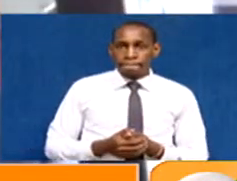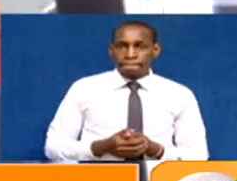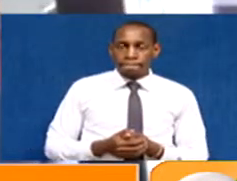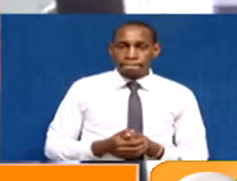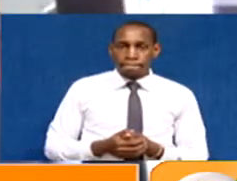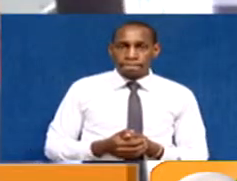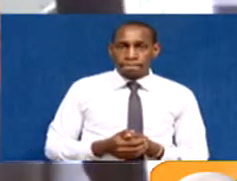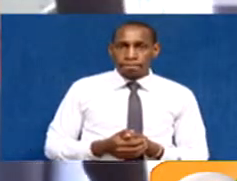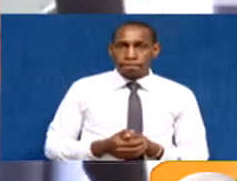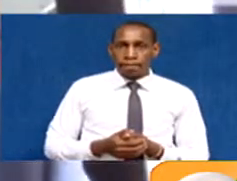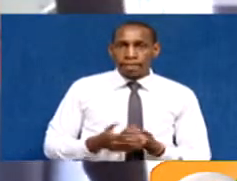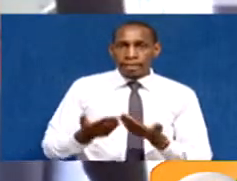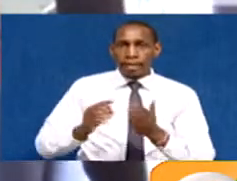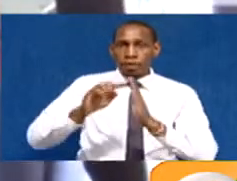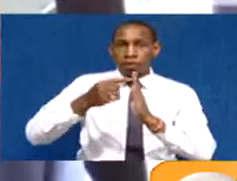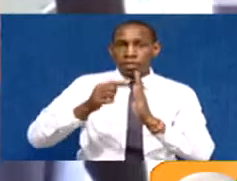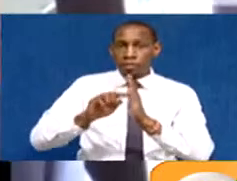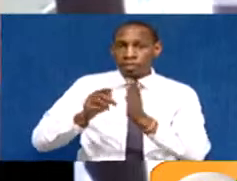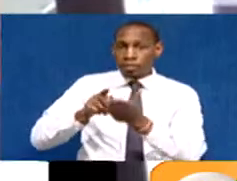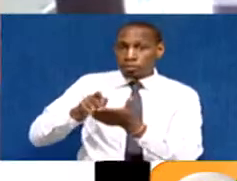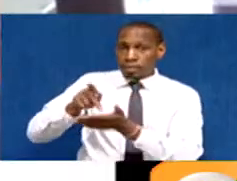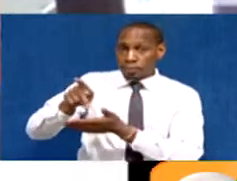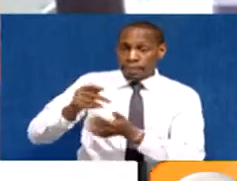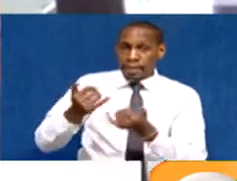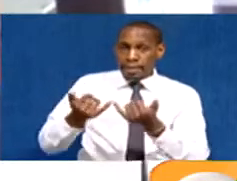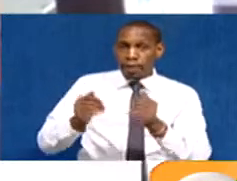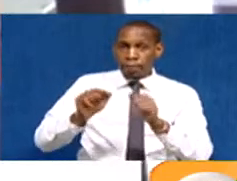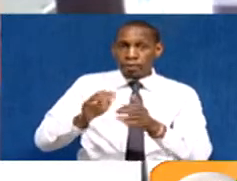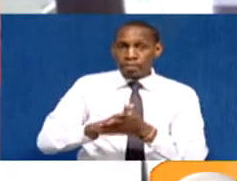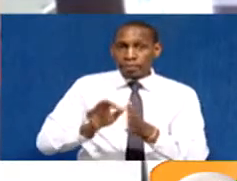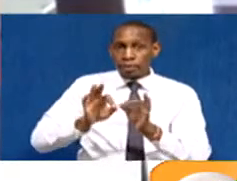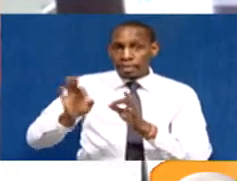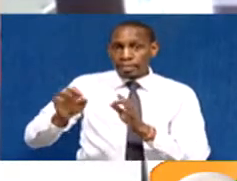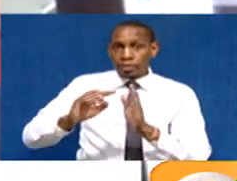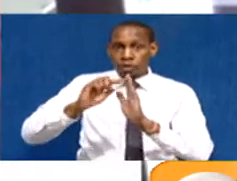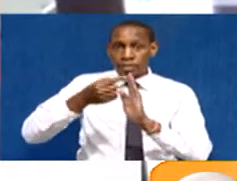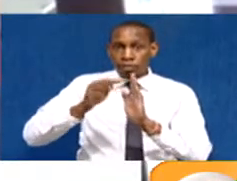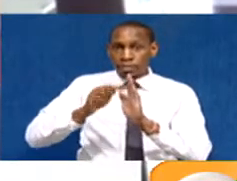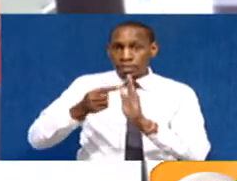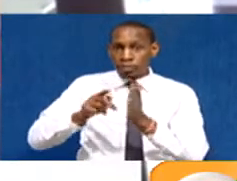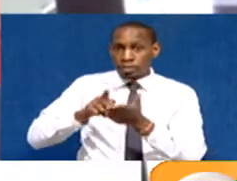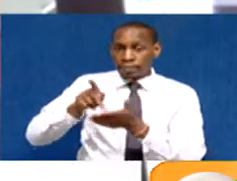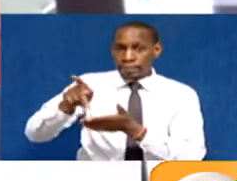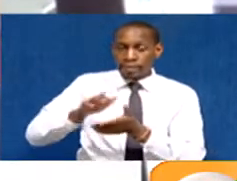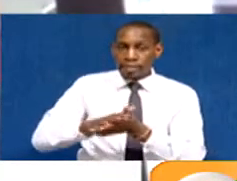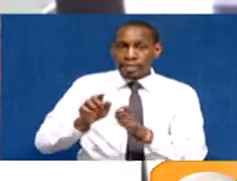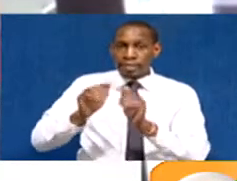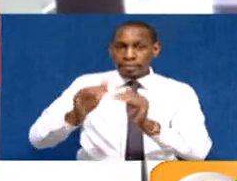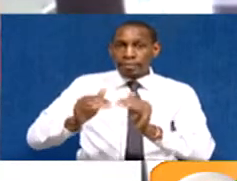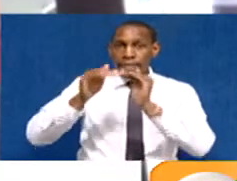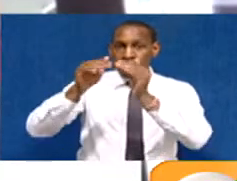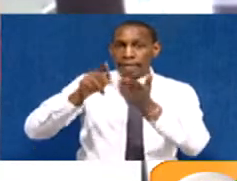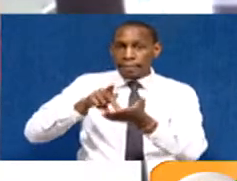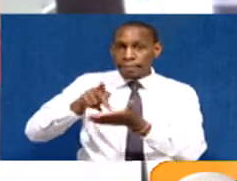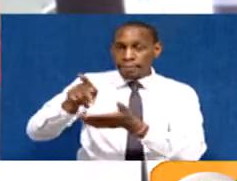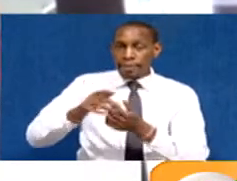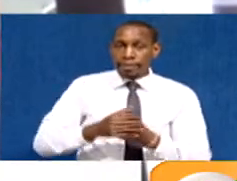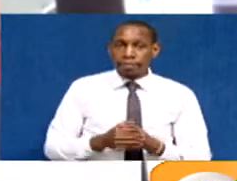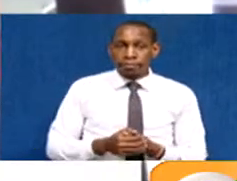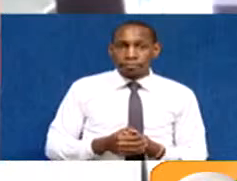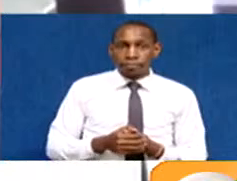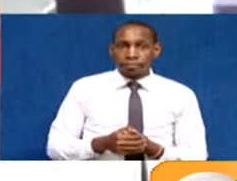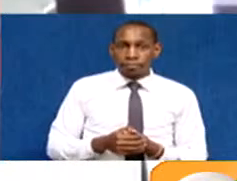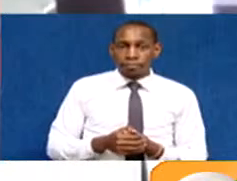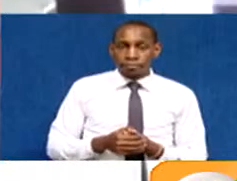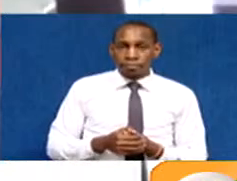at the terms of payment so that we can extend the terms of payment, defer some of the payment that we need to make,